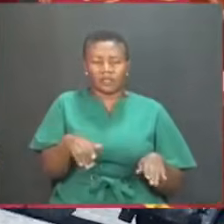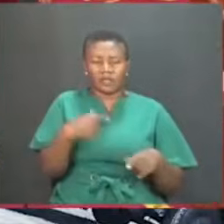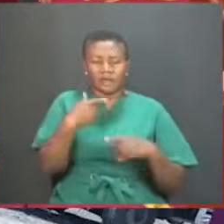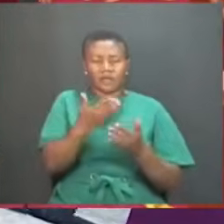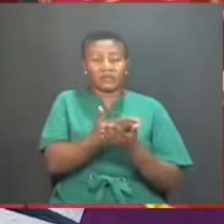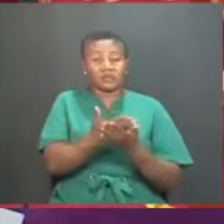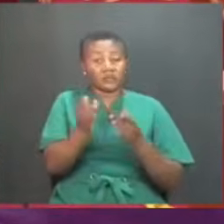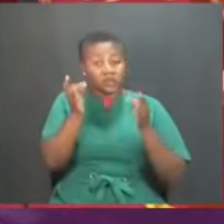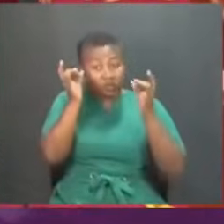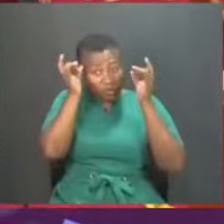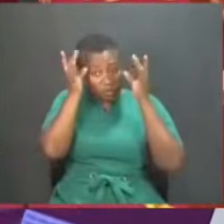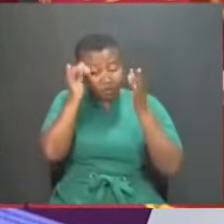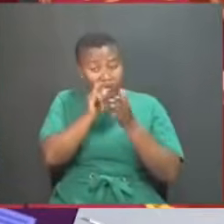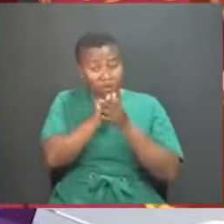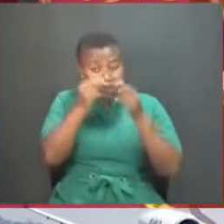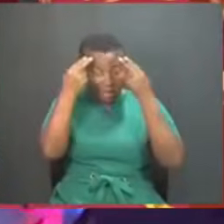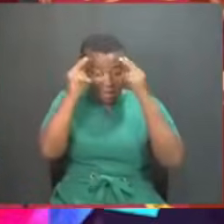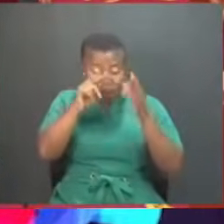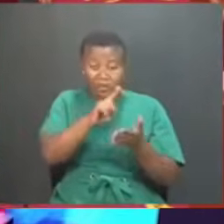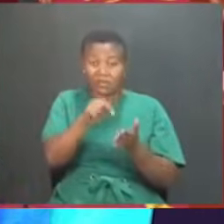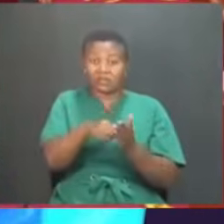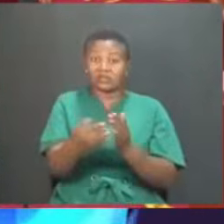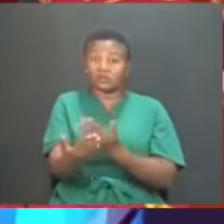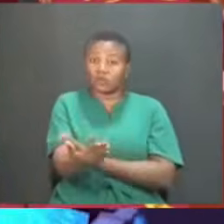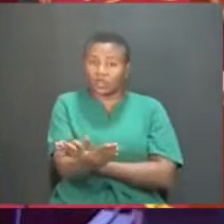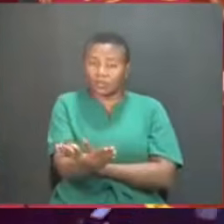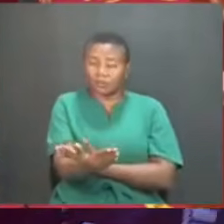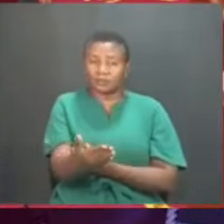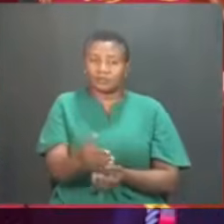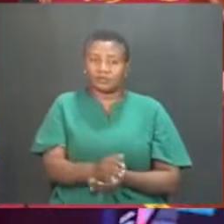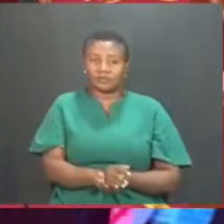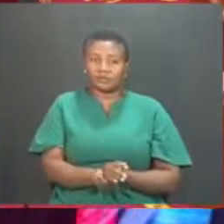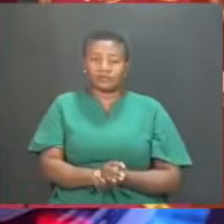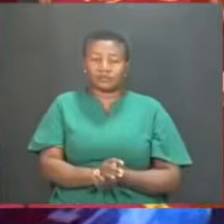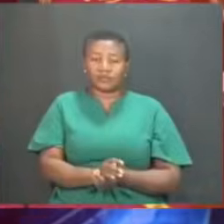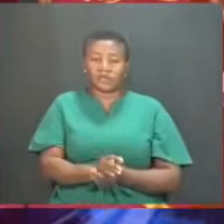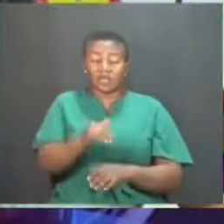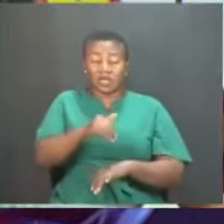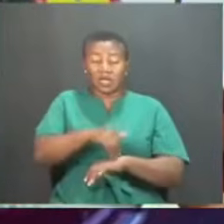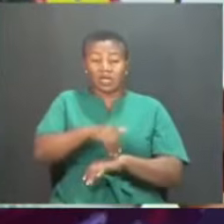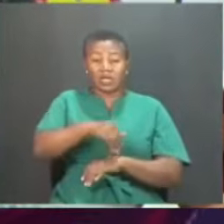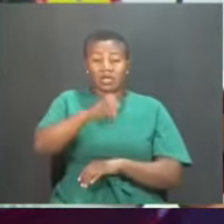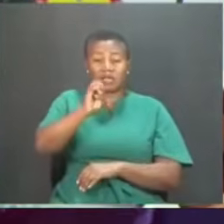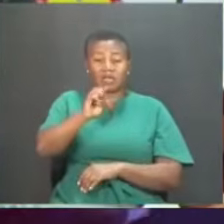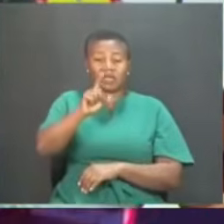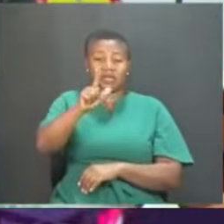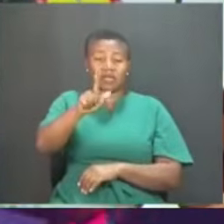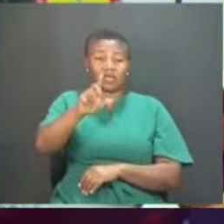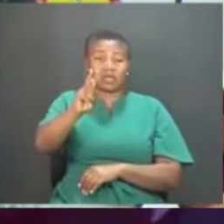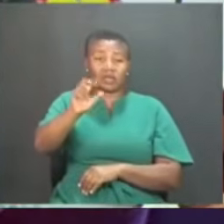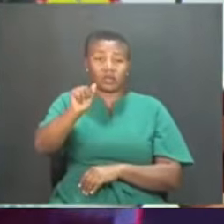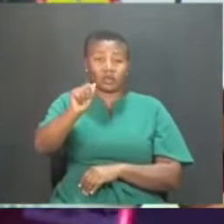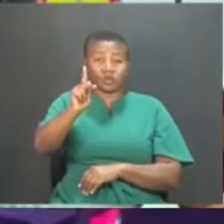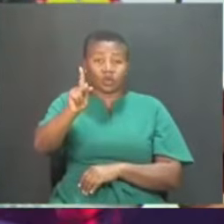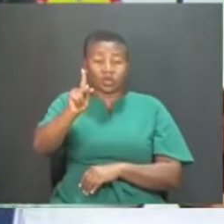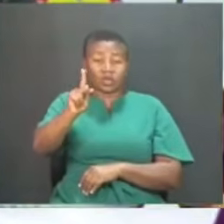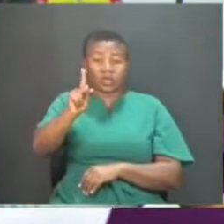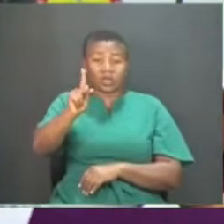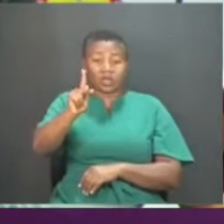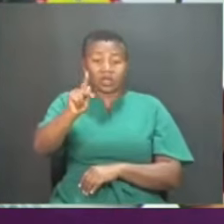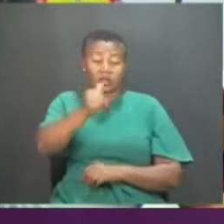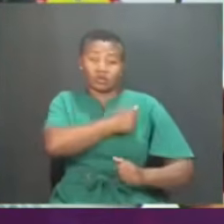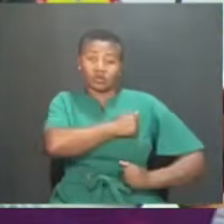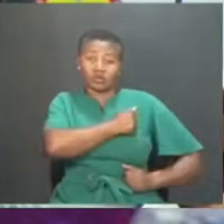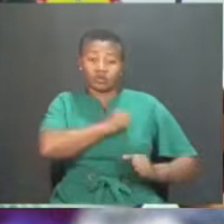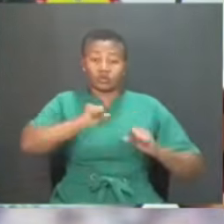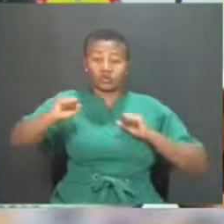incident that occurred this morning at the Elwak Military Sports Facility